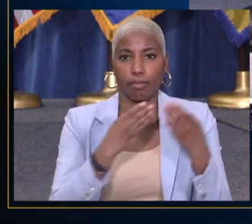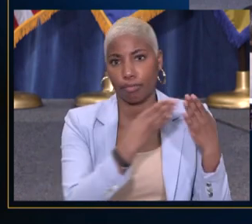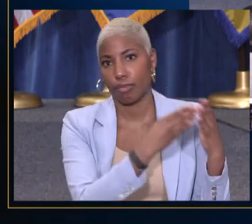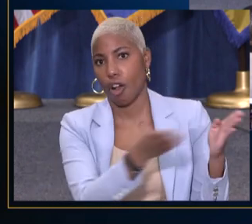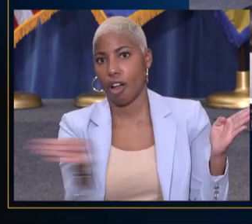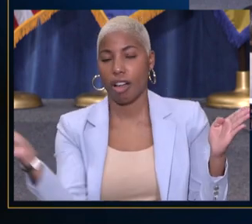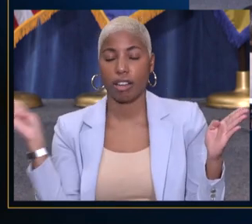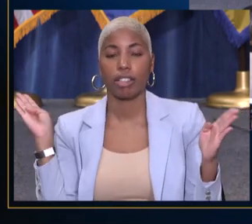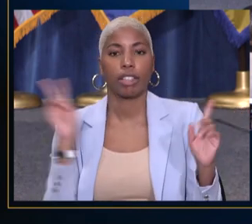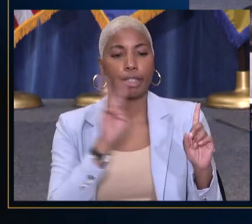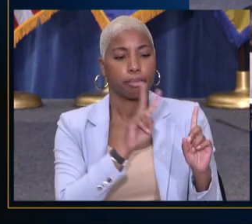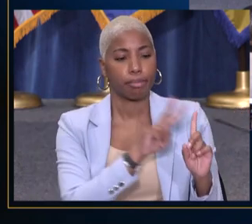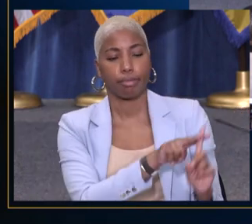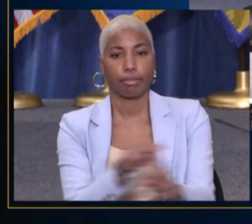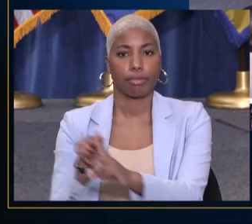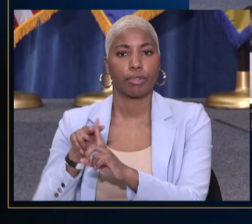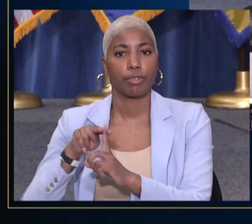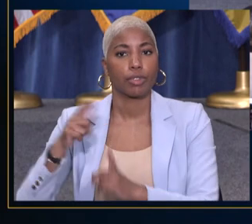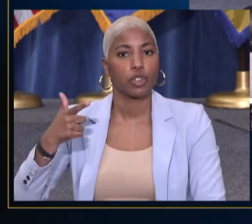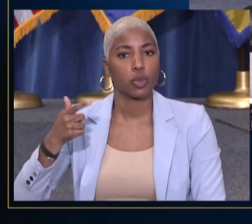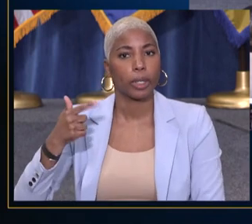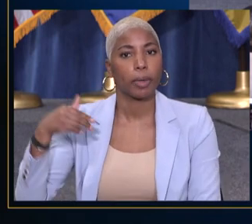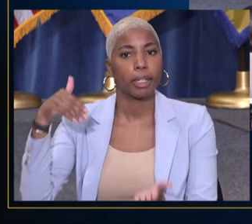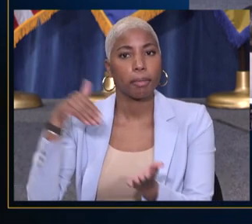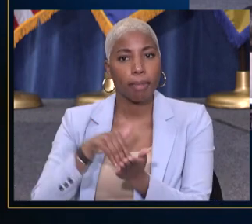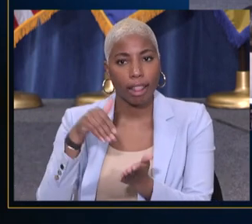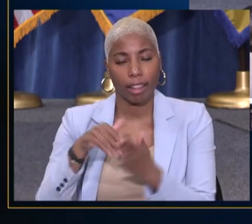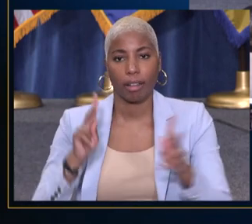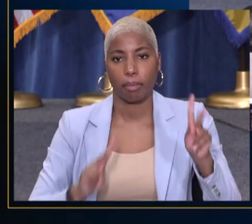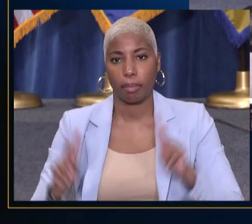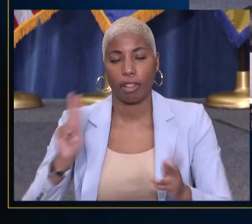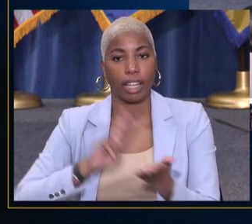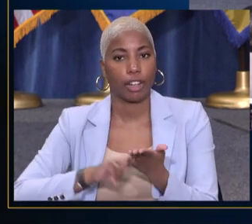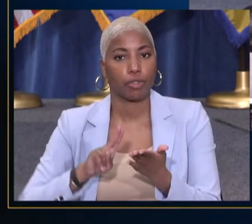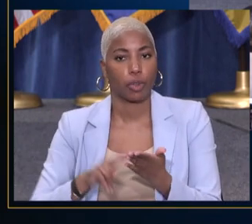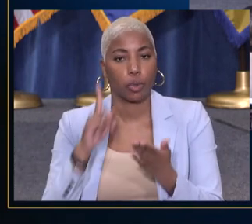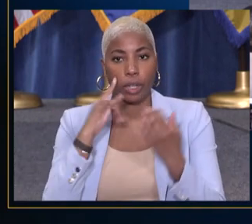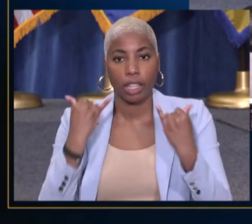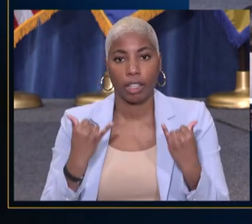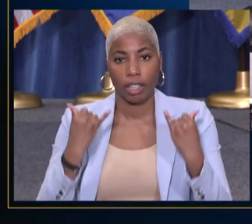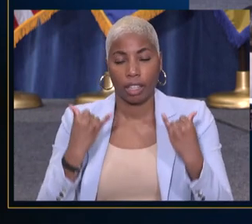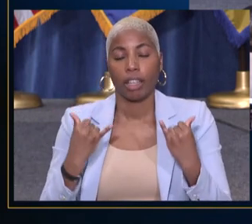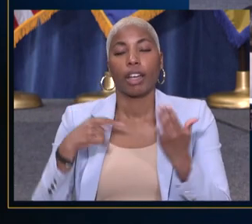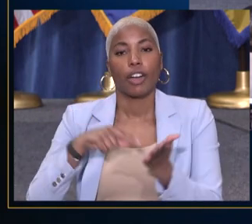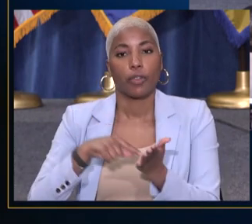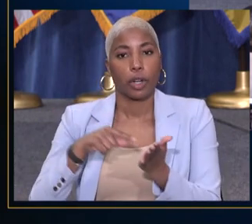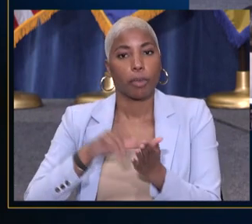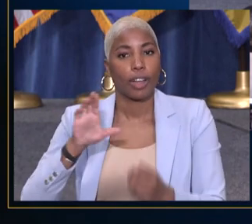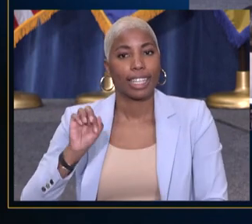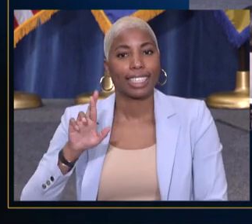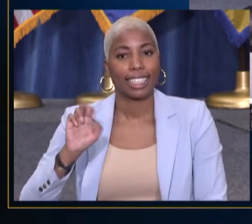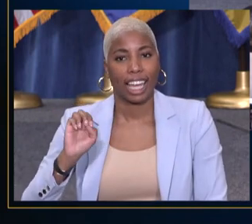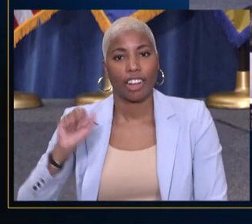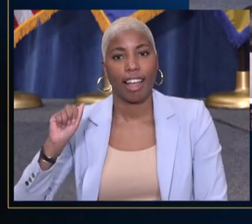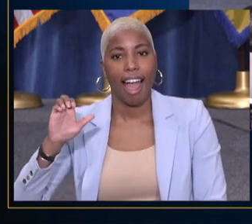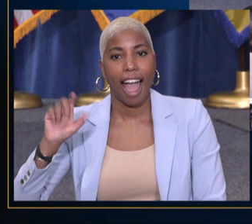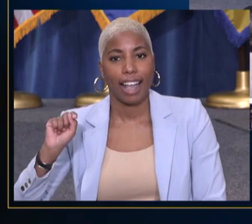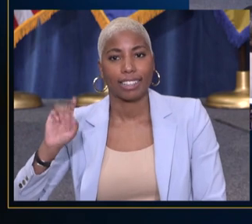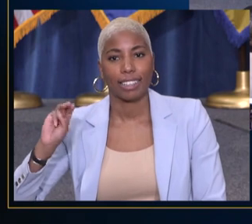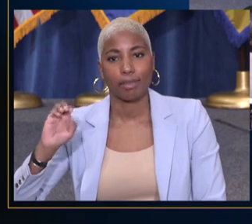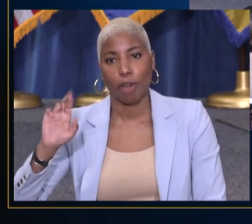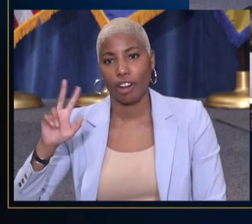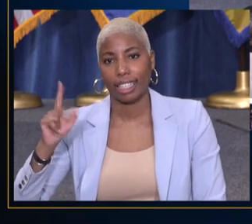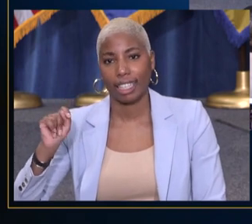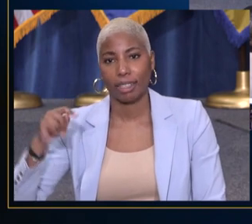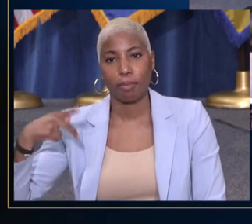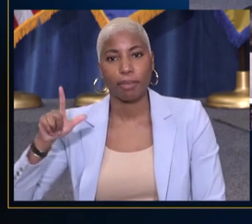hitting over 21 million people enrolled in the Affordable Care Act marketplaces when